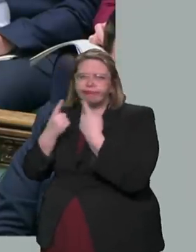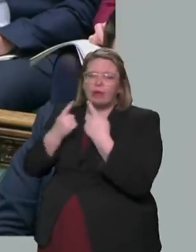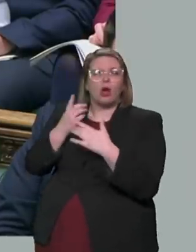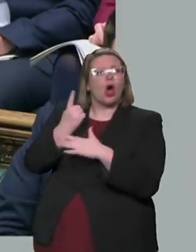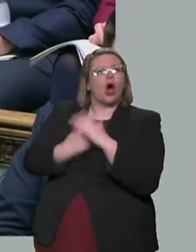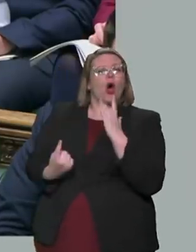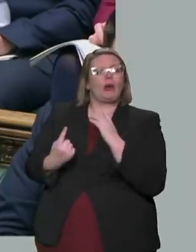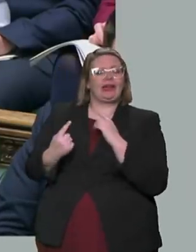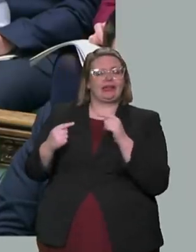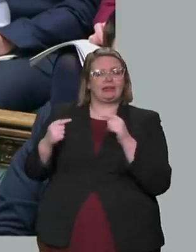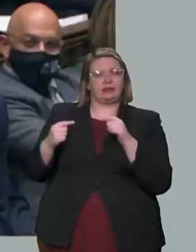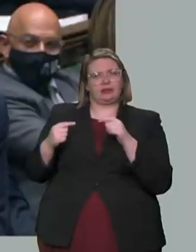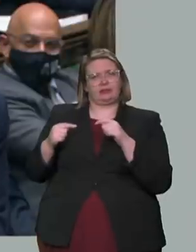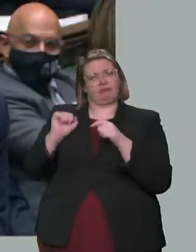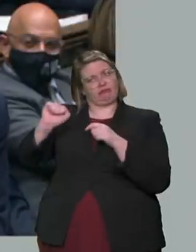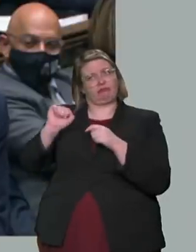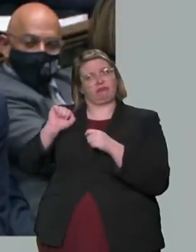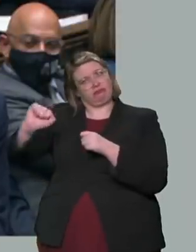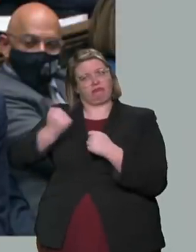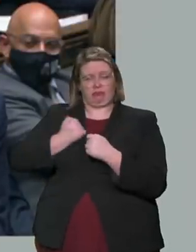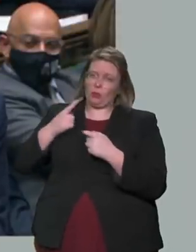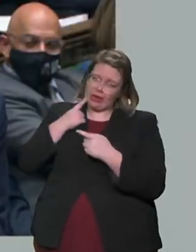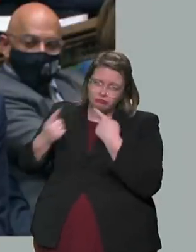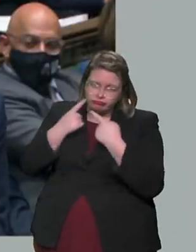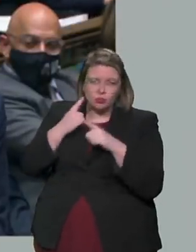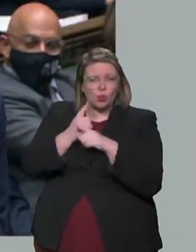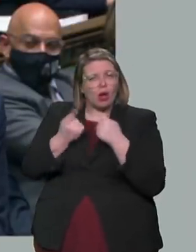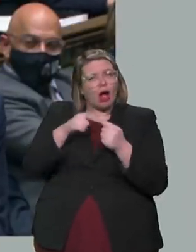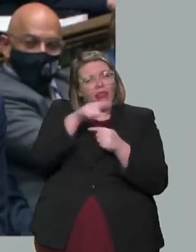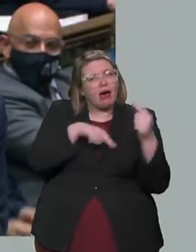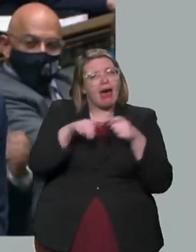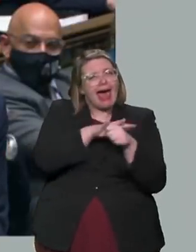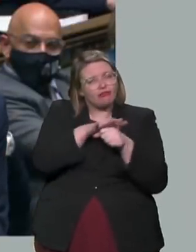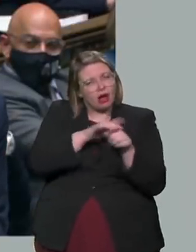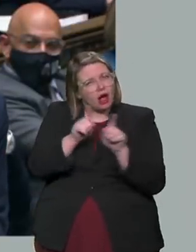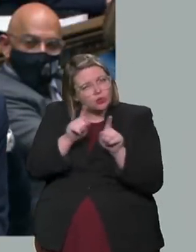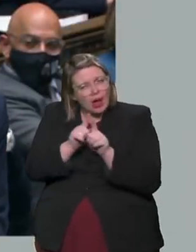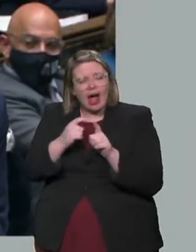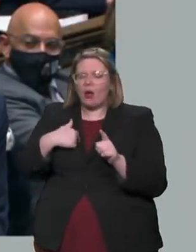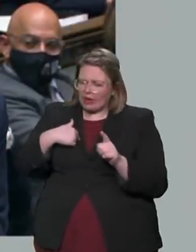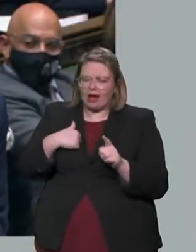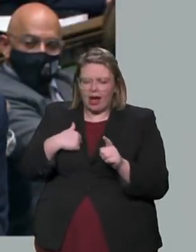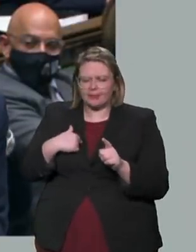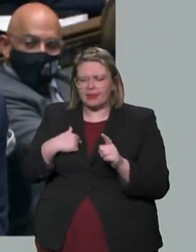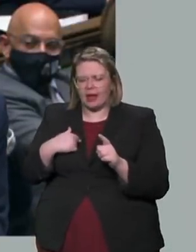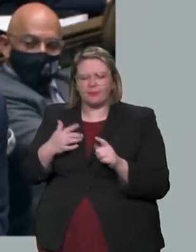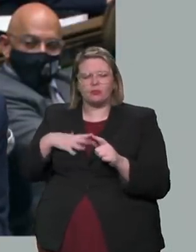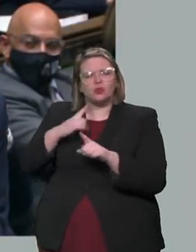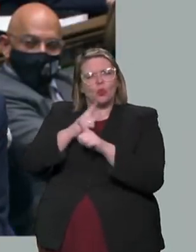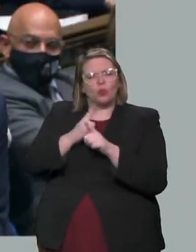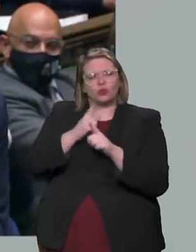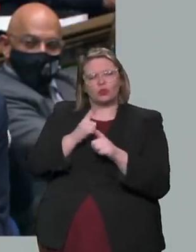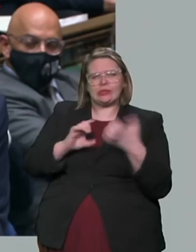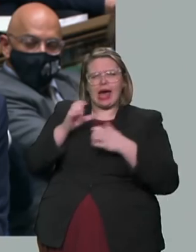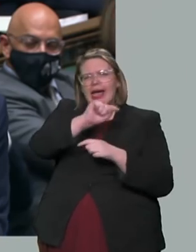in Bays are in conversations with him and with officials in the sector to